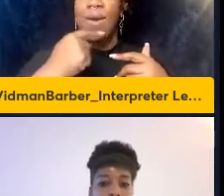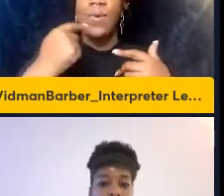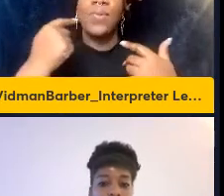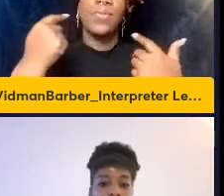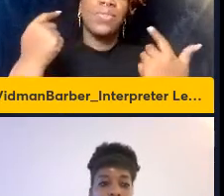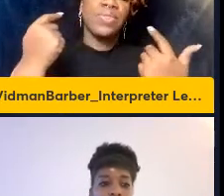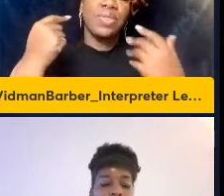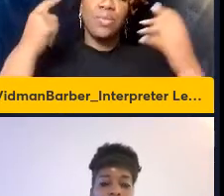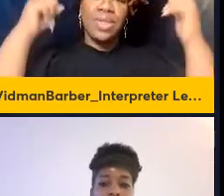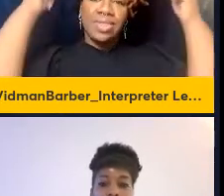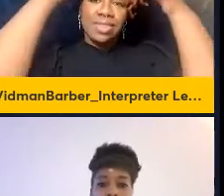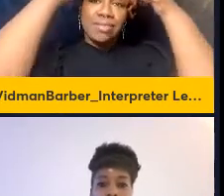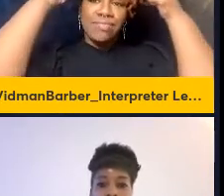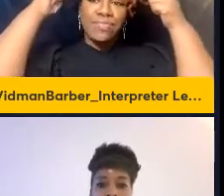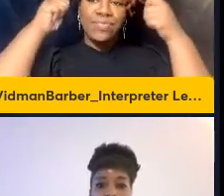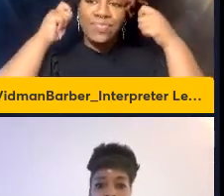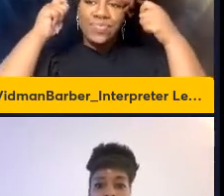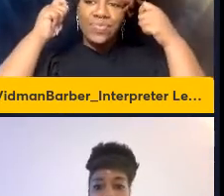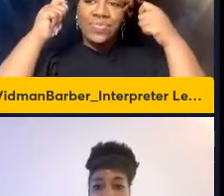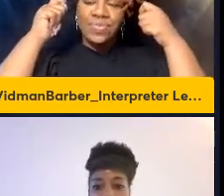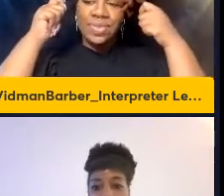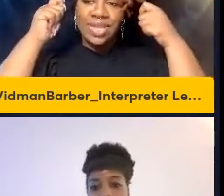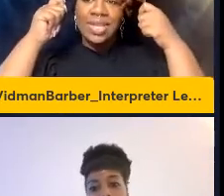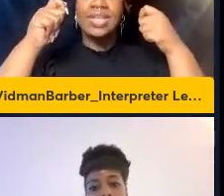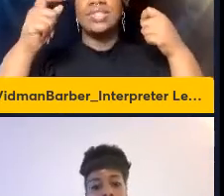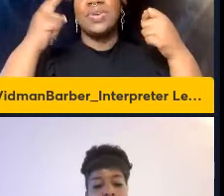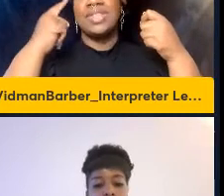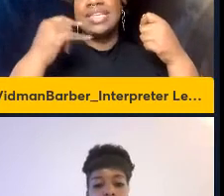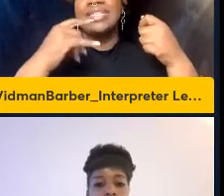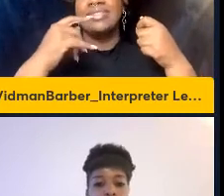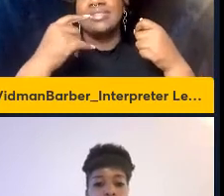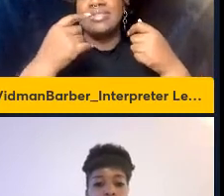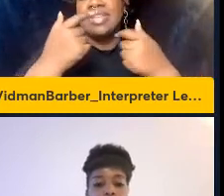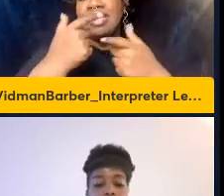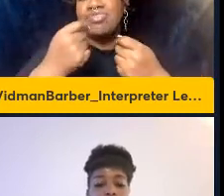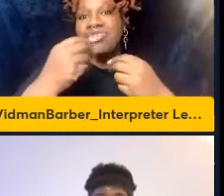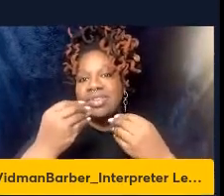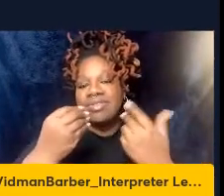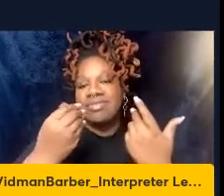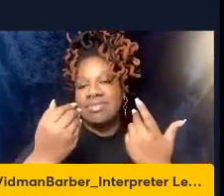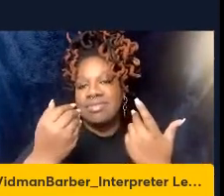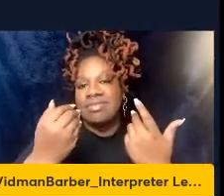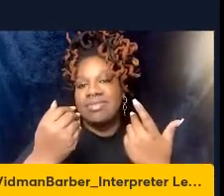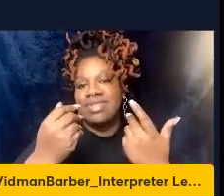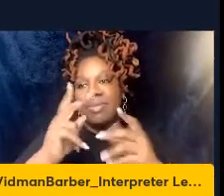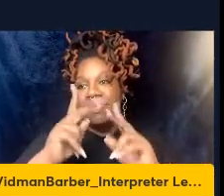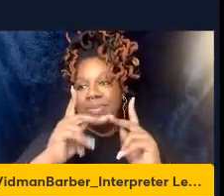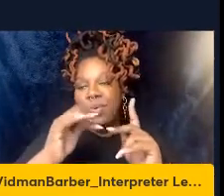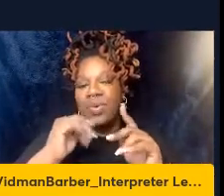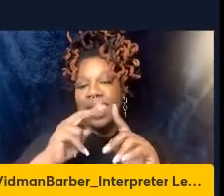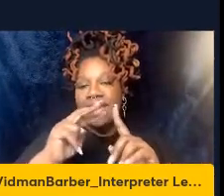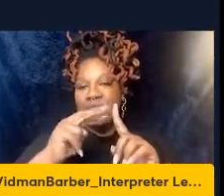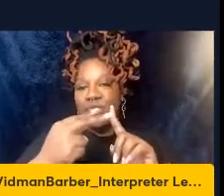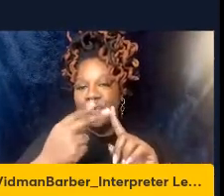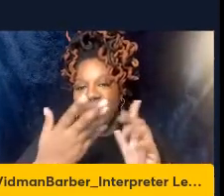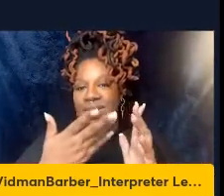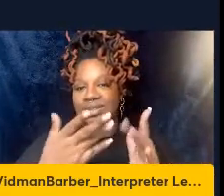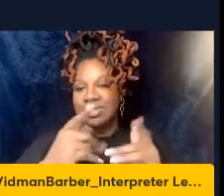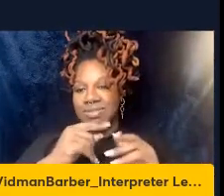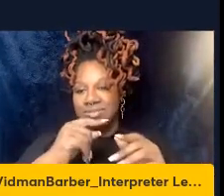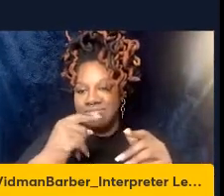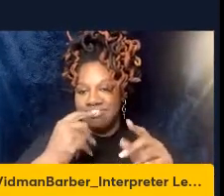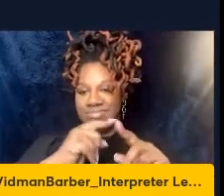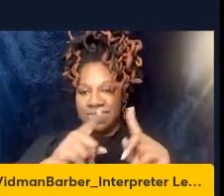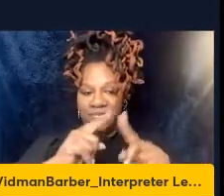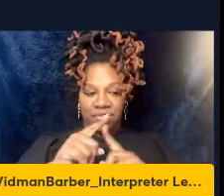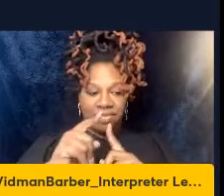headpiece. And so I think it's very interesting that people can look at one particular image and see